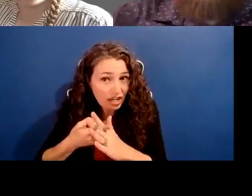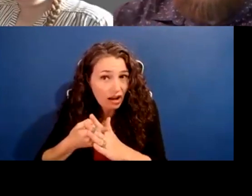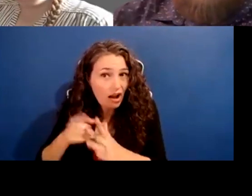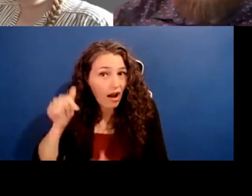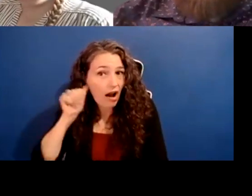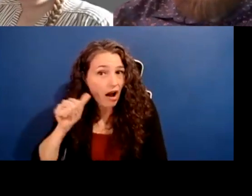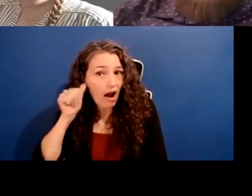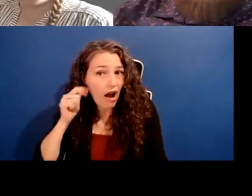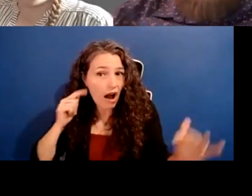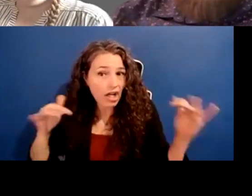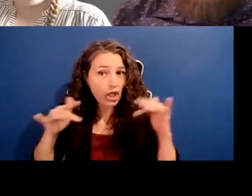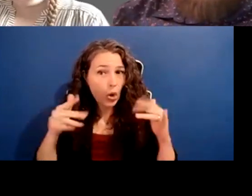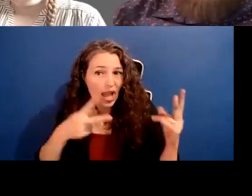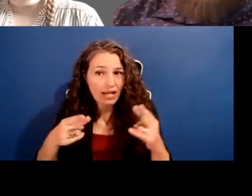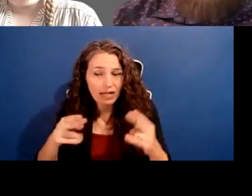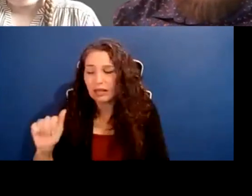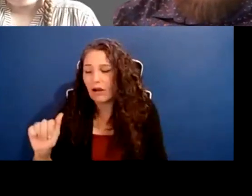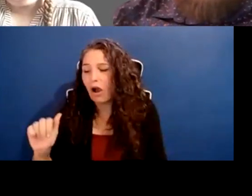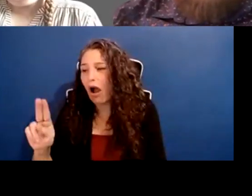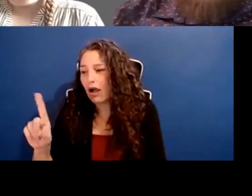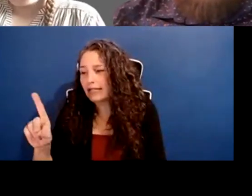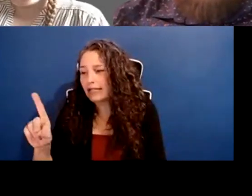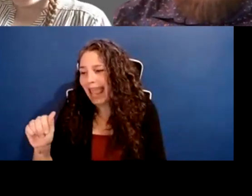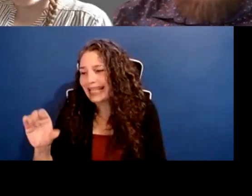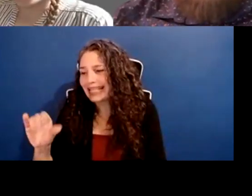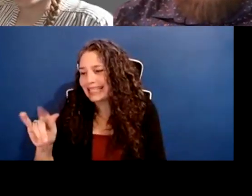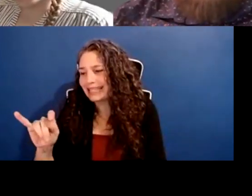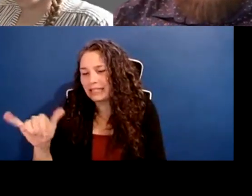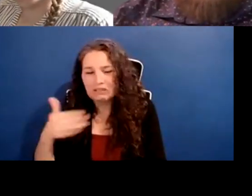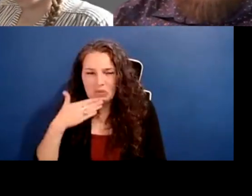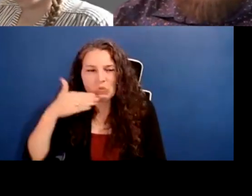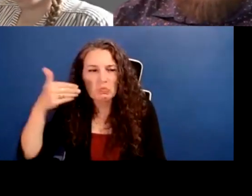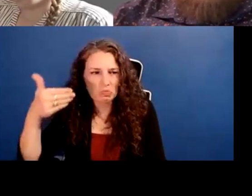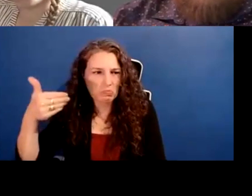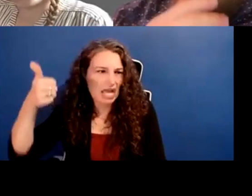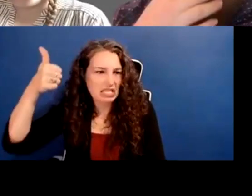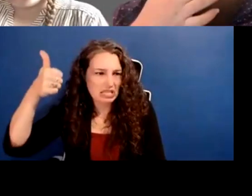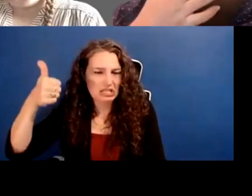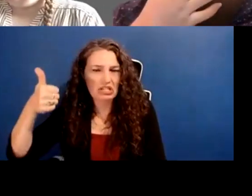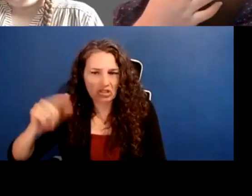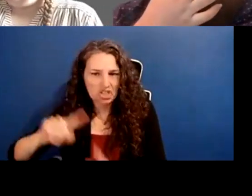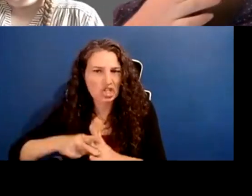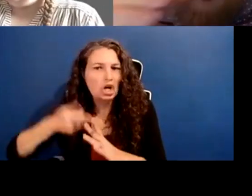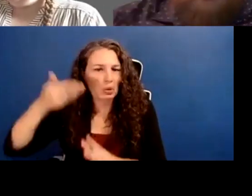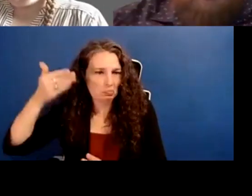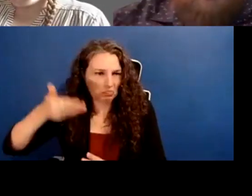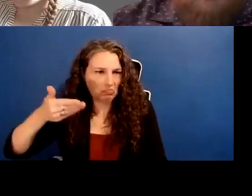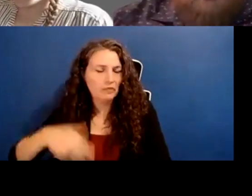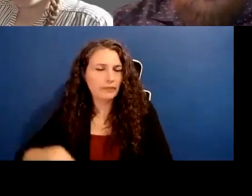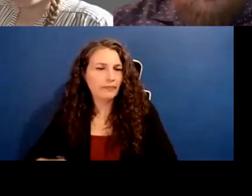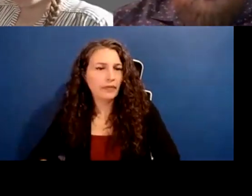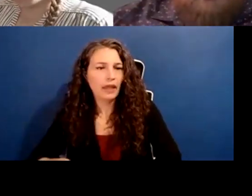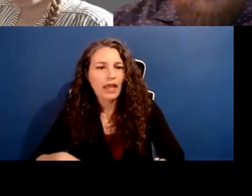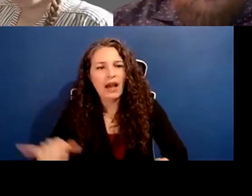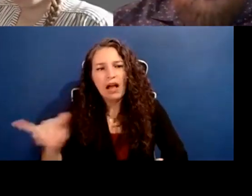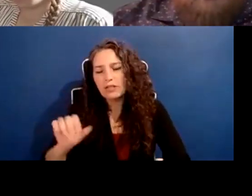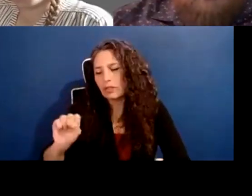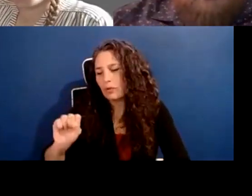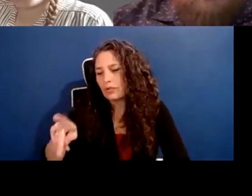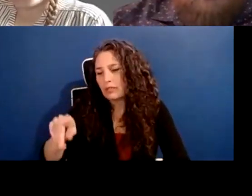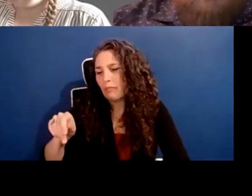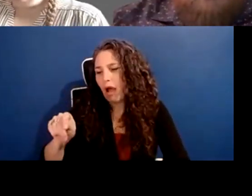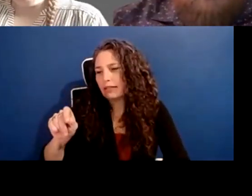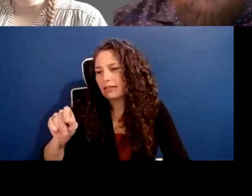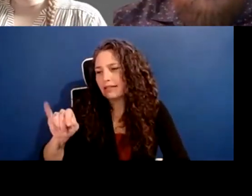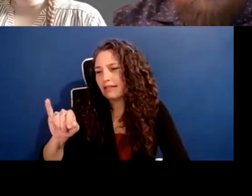start. And then as far as hosting, there's so many different options, but Spotify for podcasters is free, and it